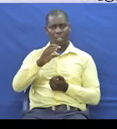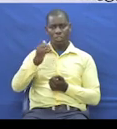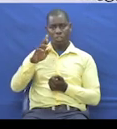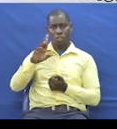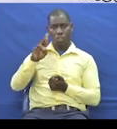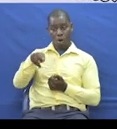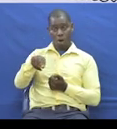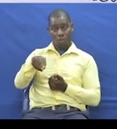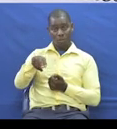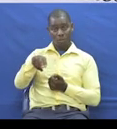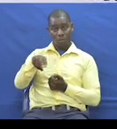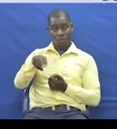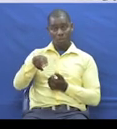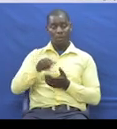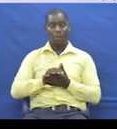The electron.